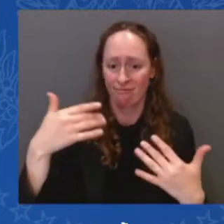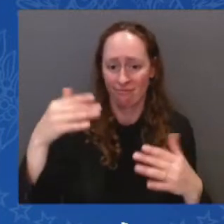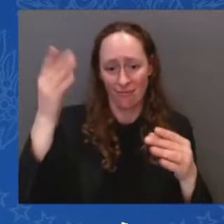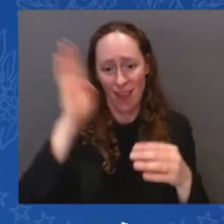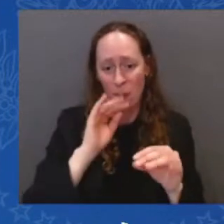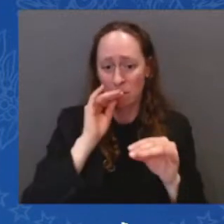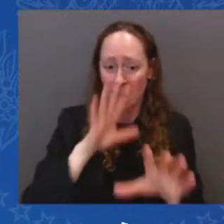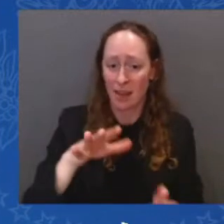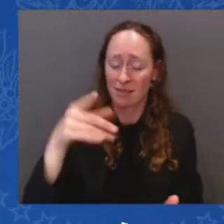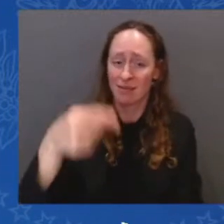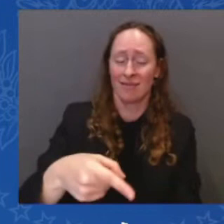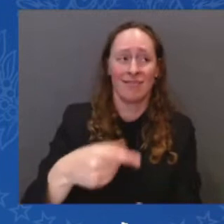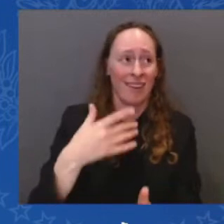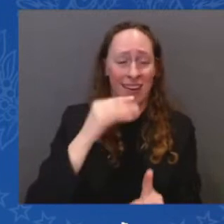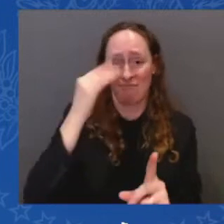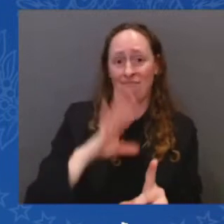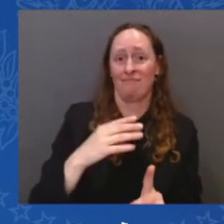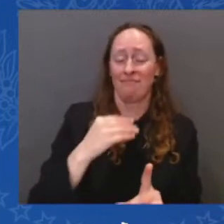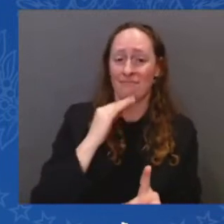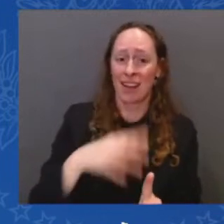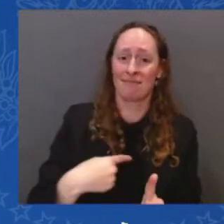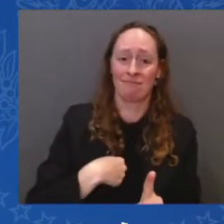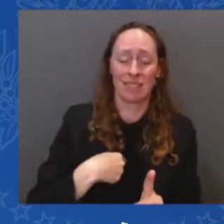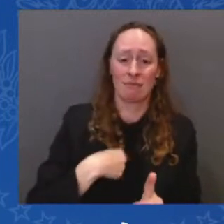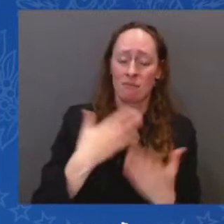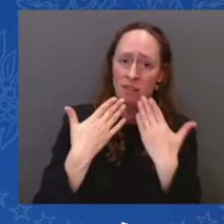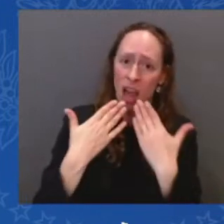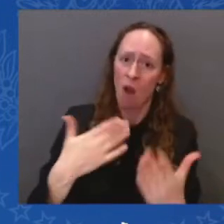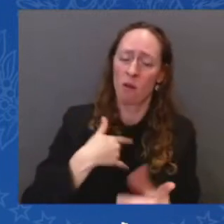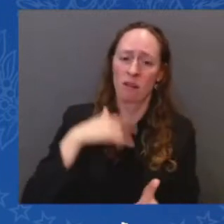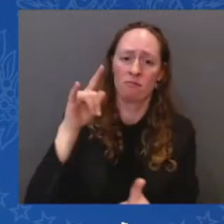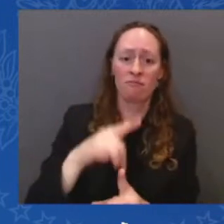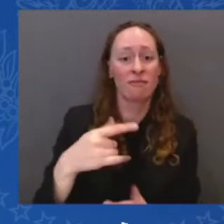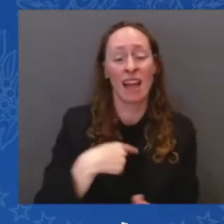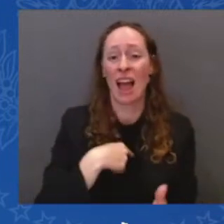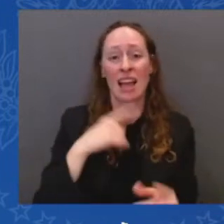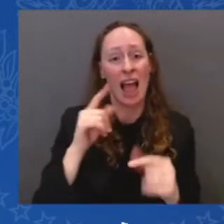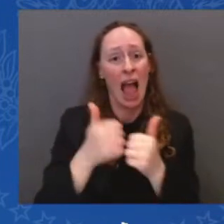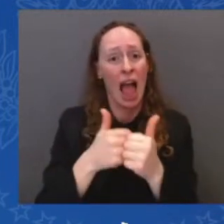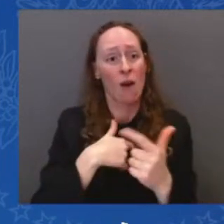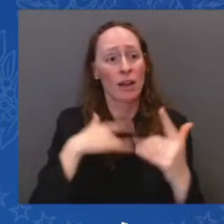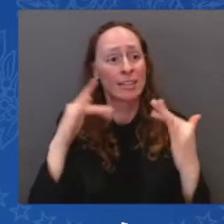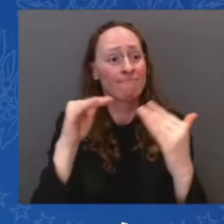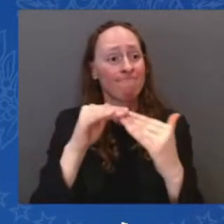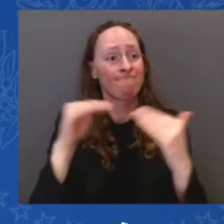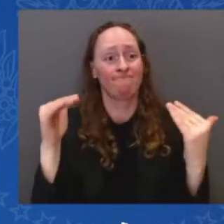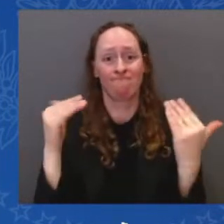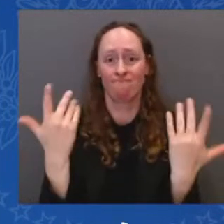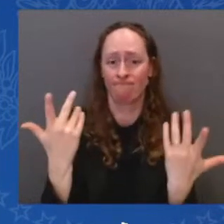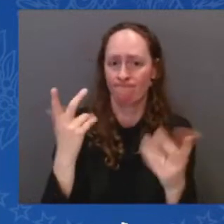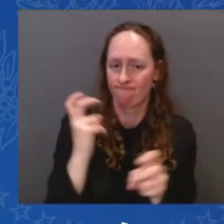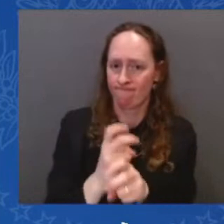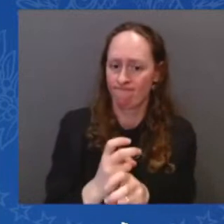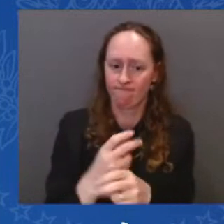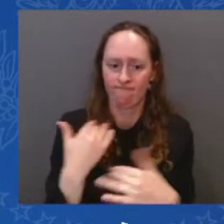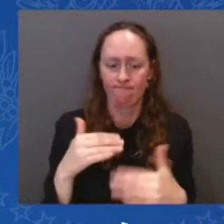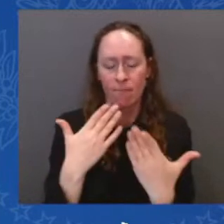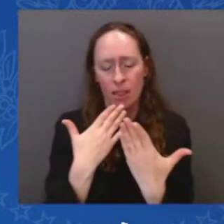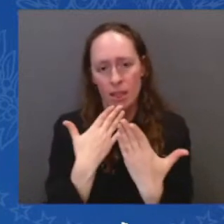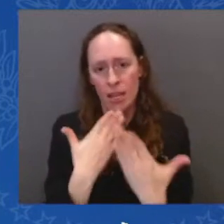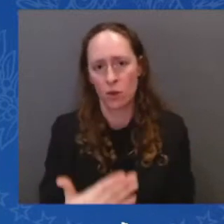words can ever express. And to Mary and Peter, the sacrifice of those of us in the